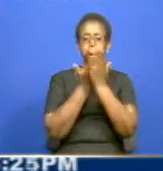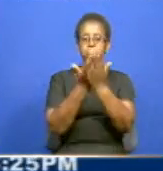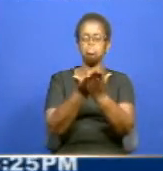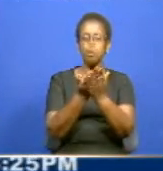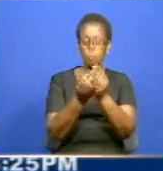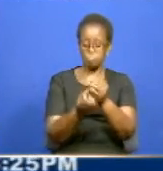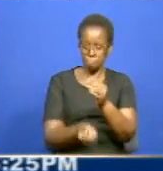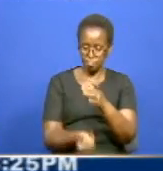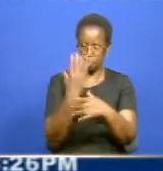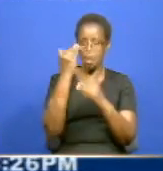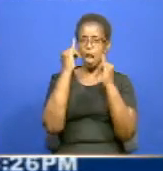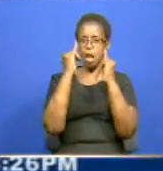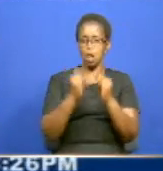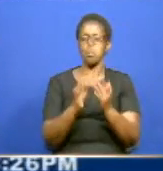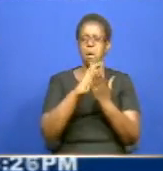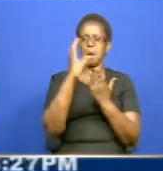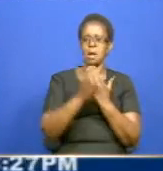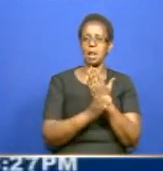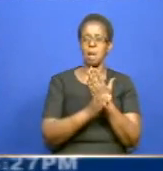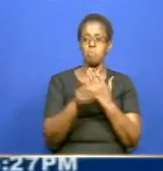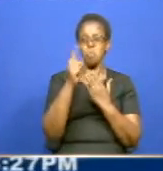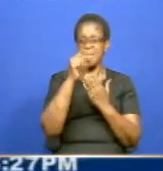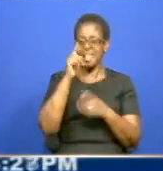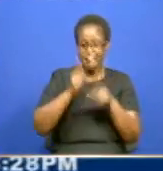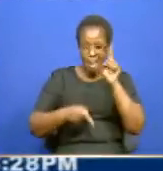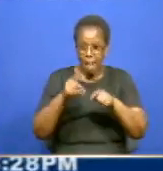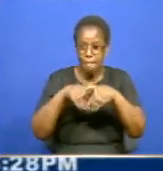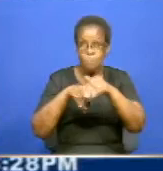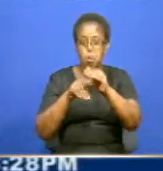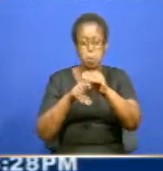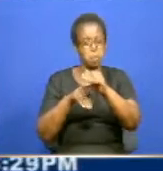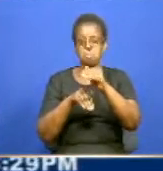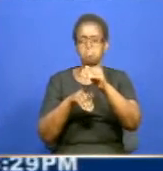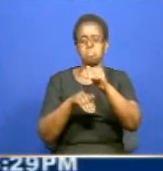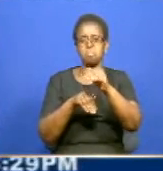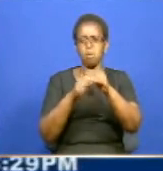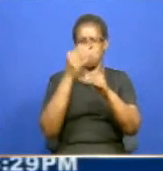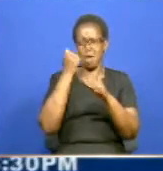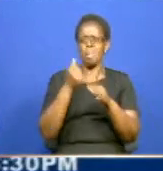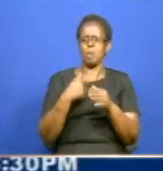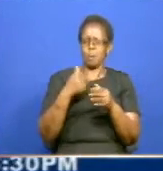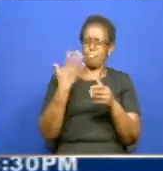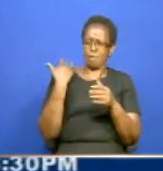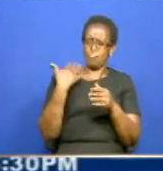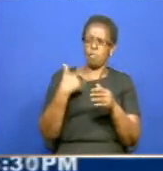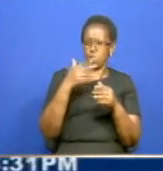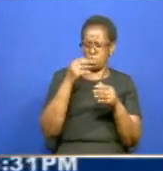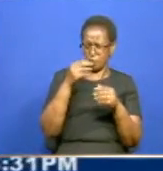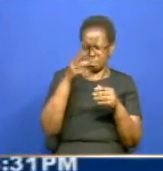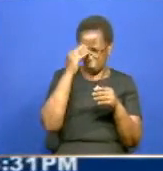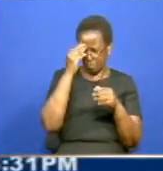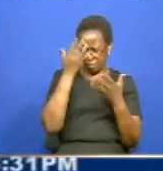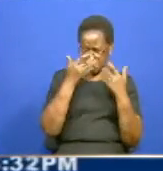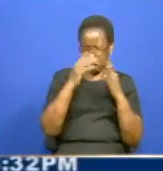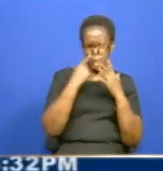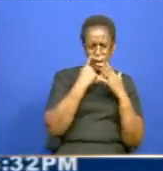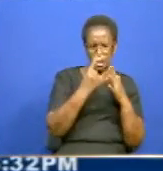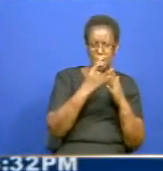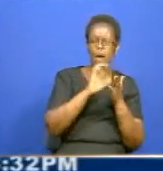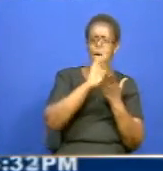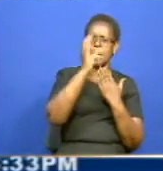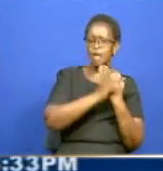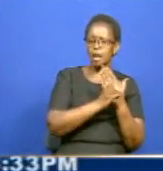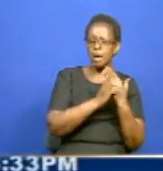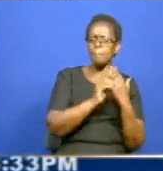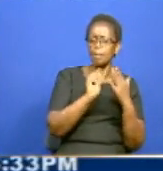wave, because we are also products of the previous curriculum, and we saw how it worked. For me, it really worked